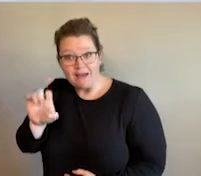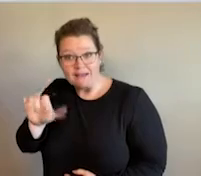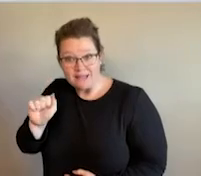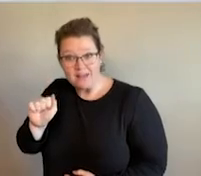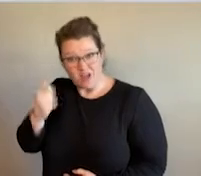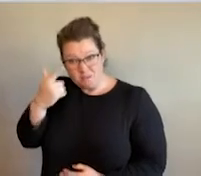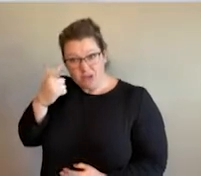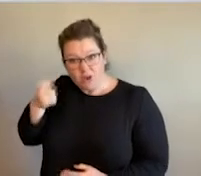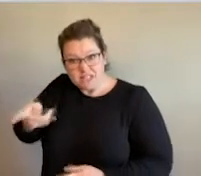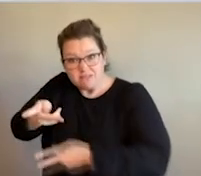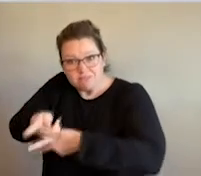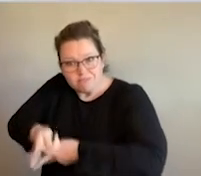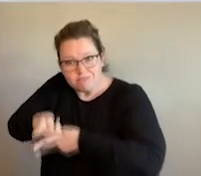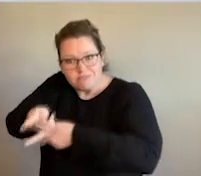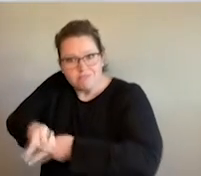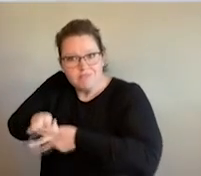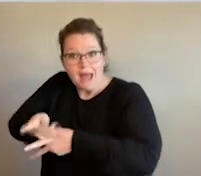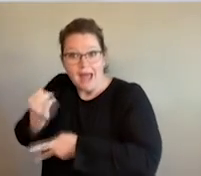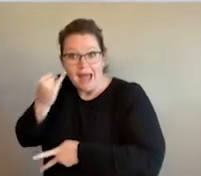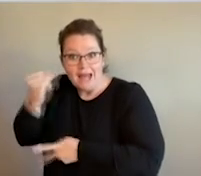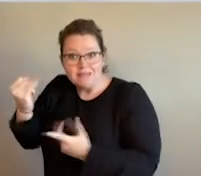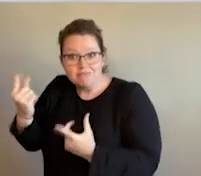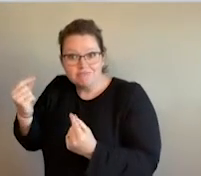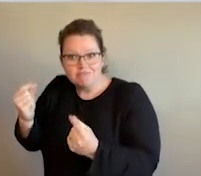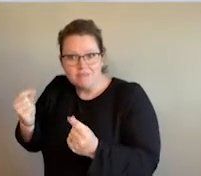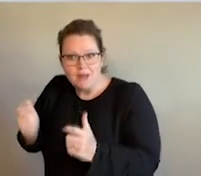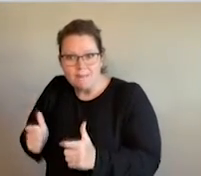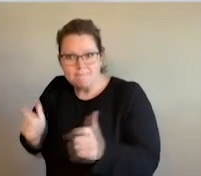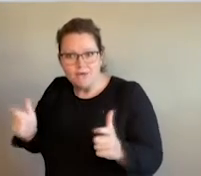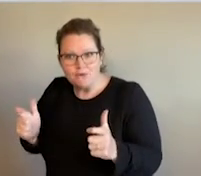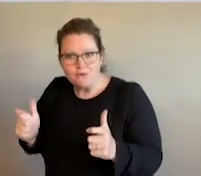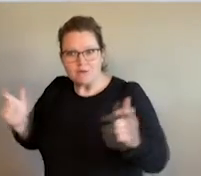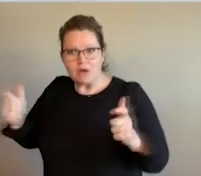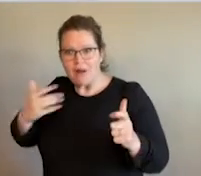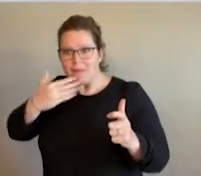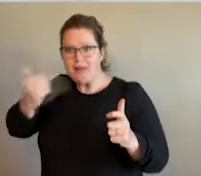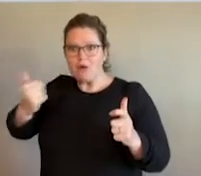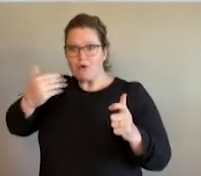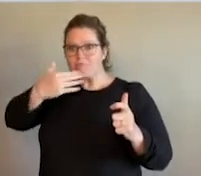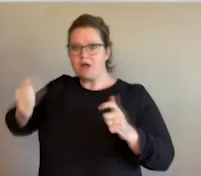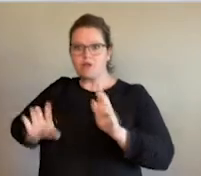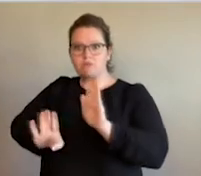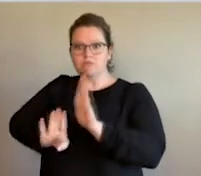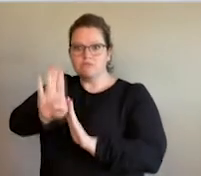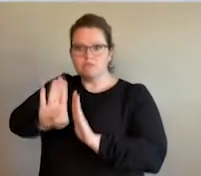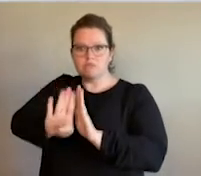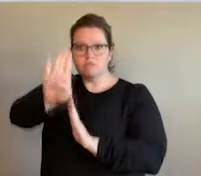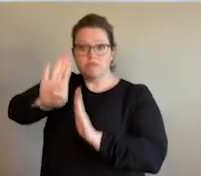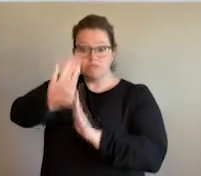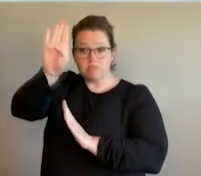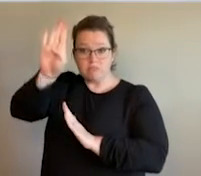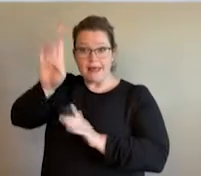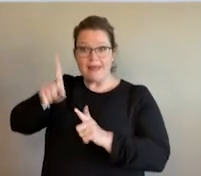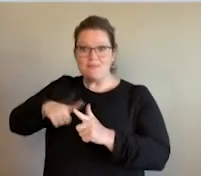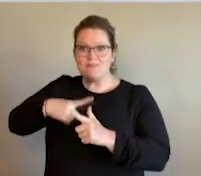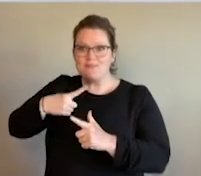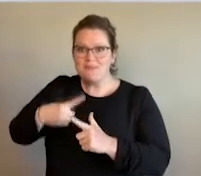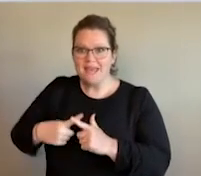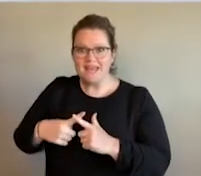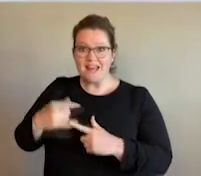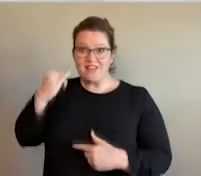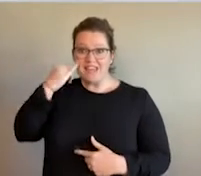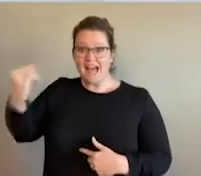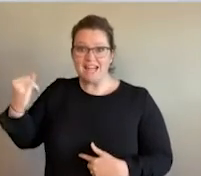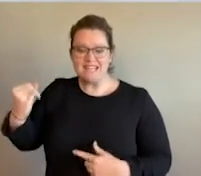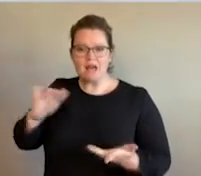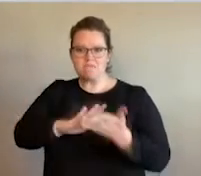it, the idea gets bigger, and it even gets better. And after that, the idea takes flight, and